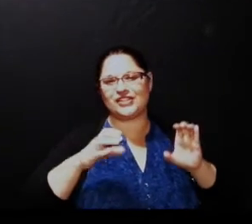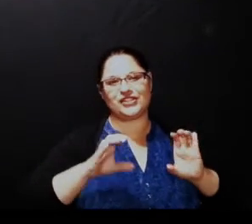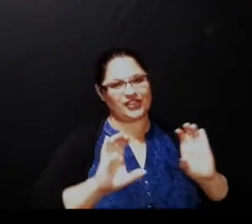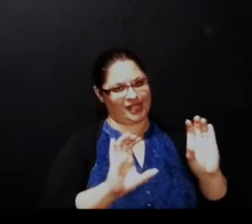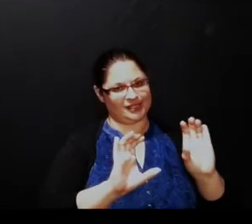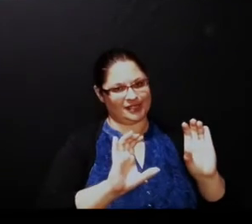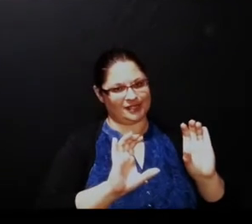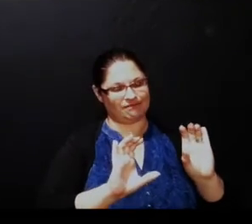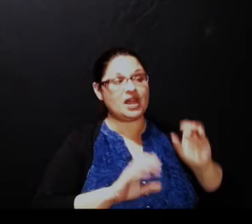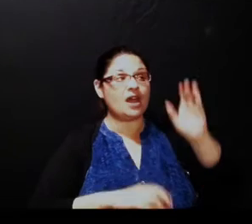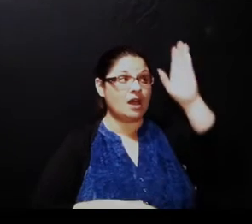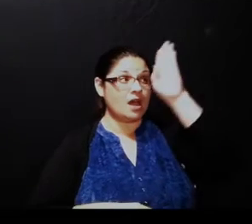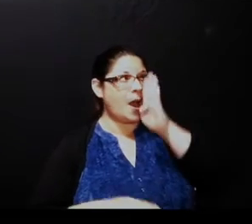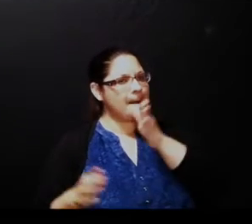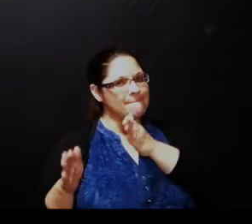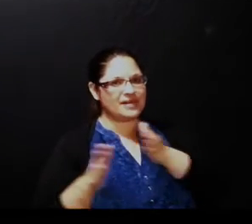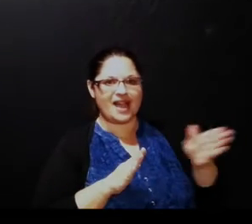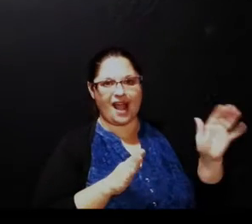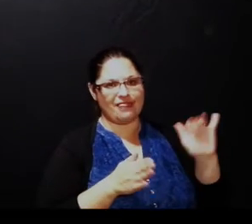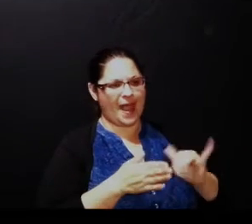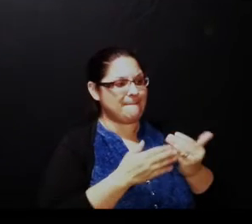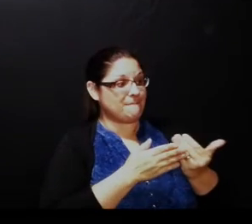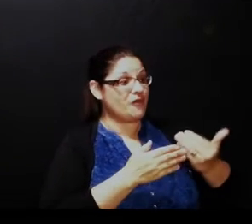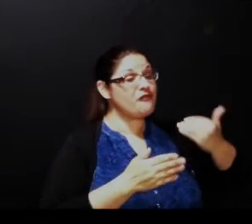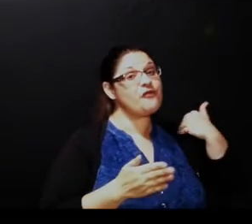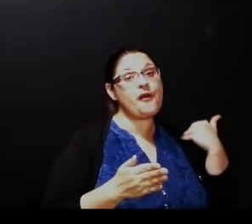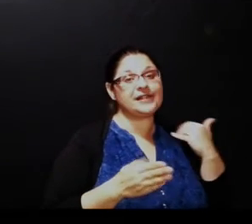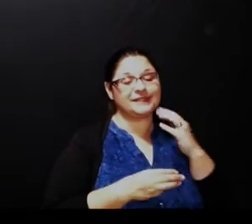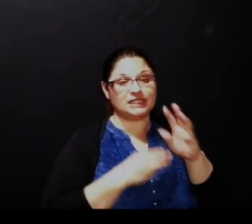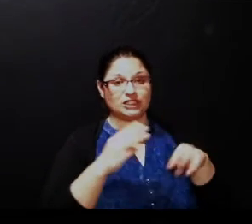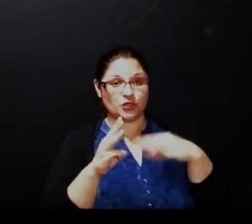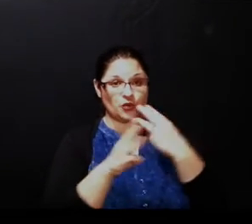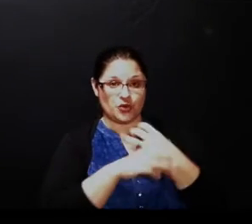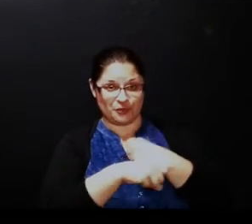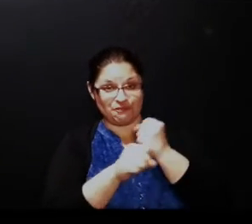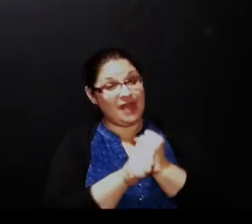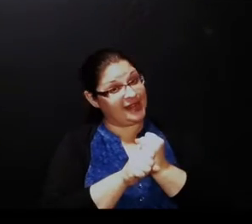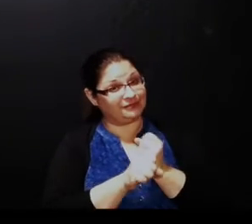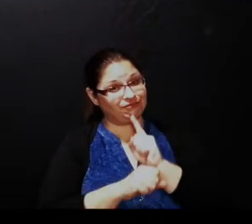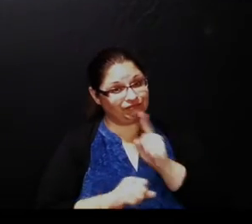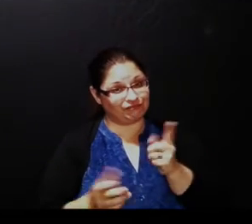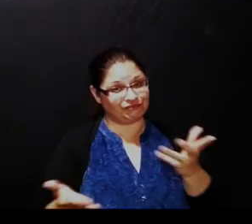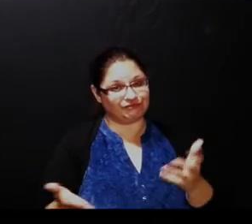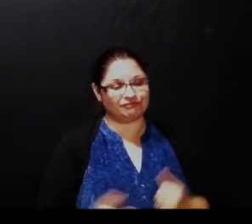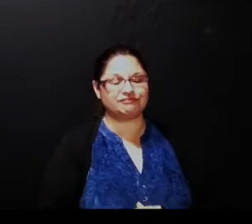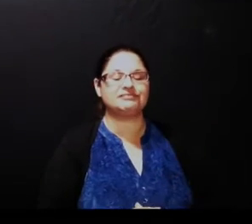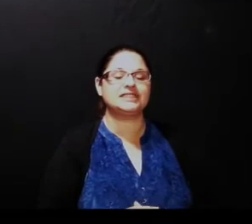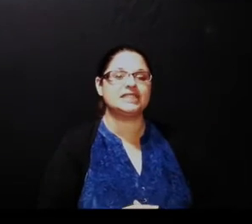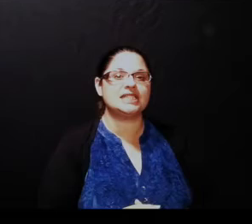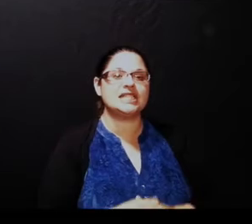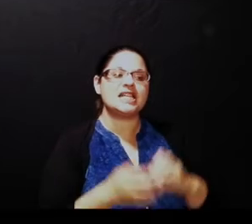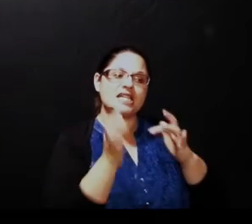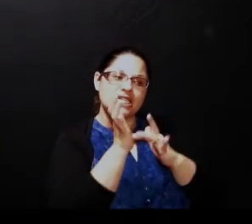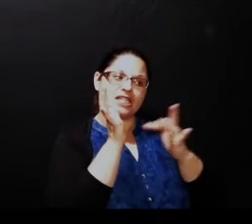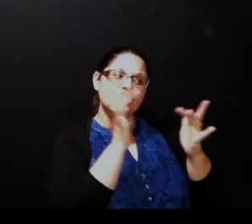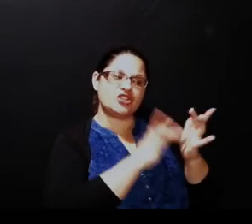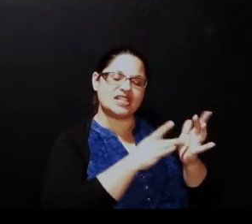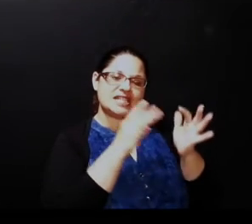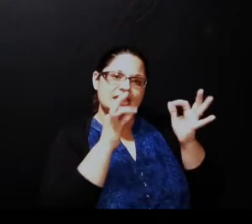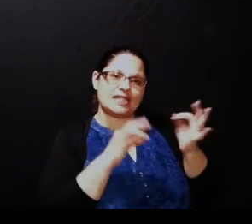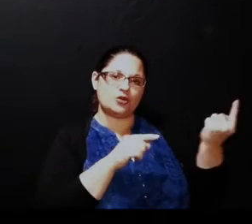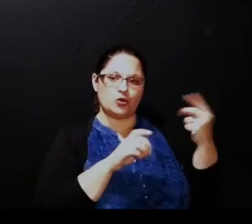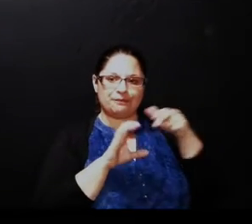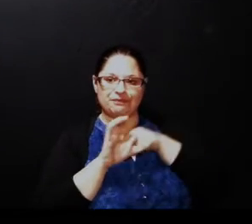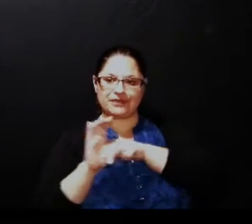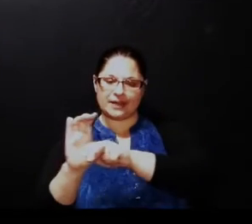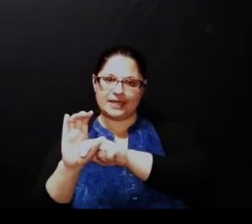by the very mind of God before the foundations of the world were laid. Jesus coming into Jerusalem on Passover, the